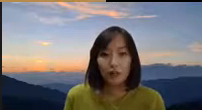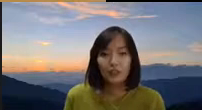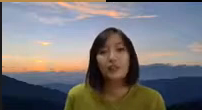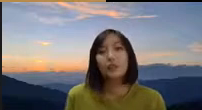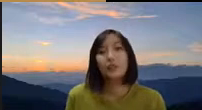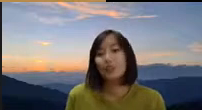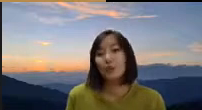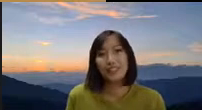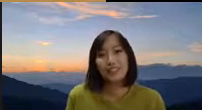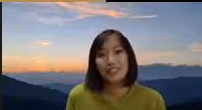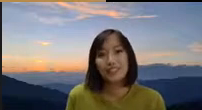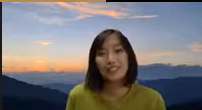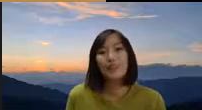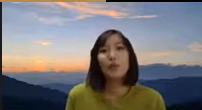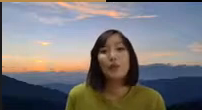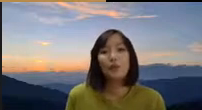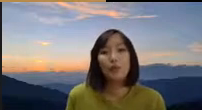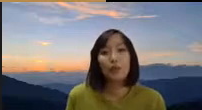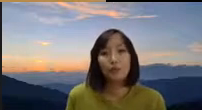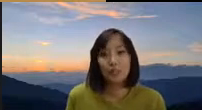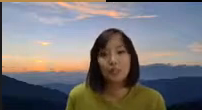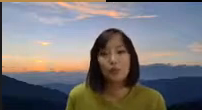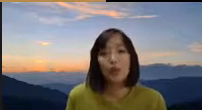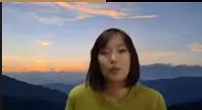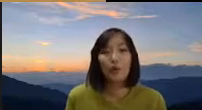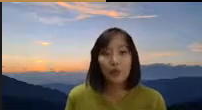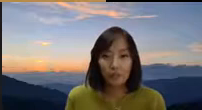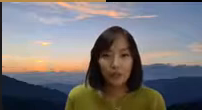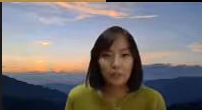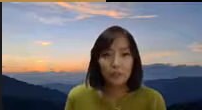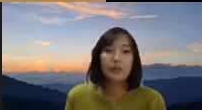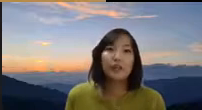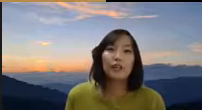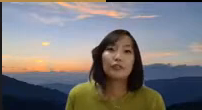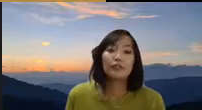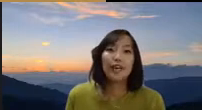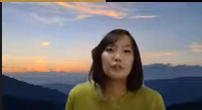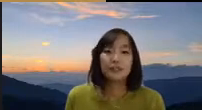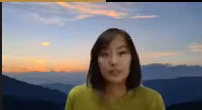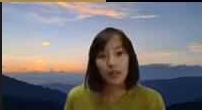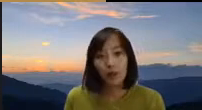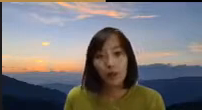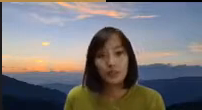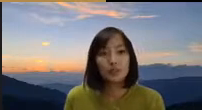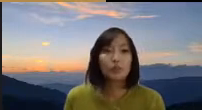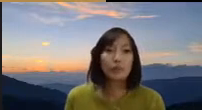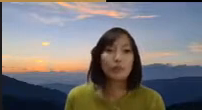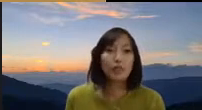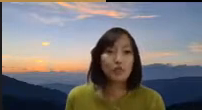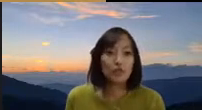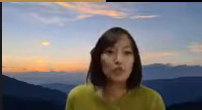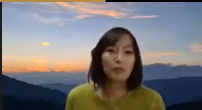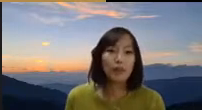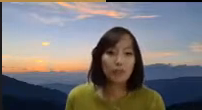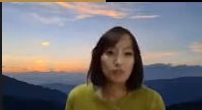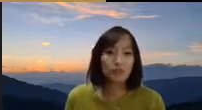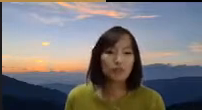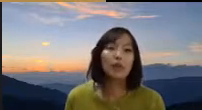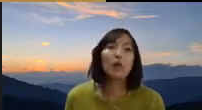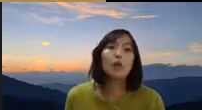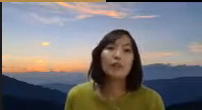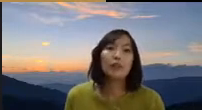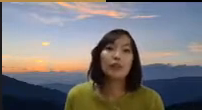in the chat box. Please don't hesitate. We will do our best to address all of them. If time doesn't allow us, we will make sure to